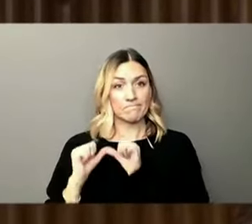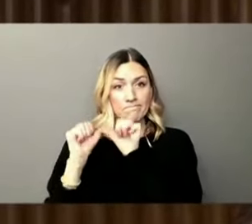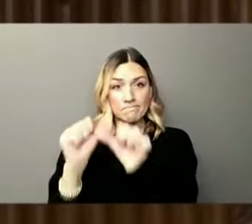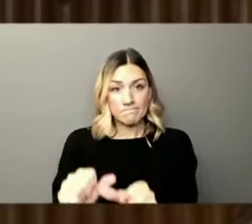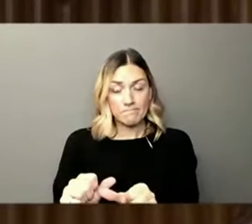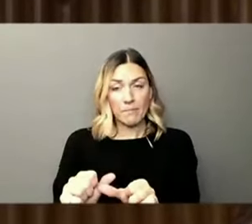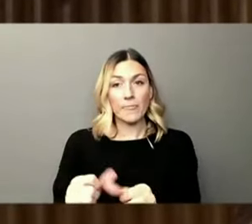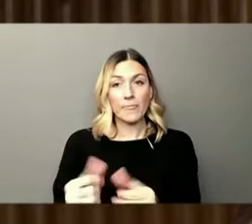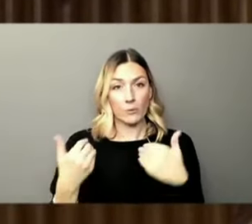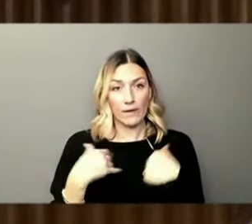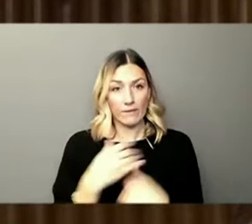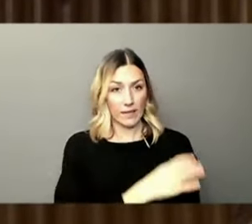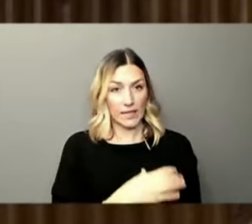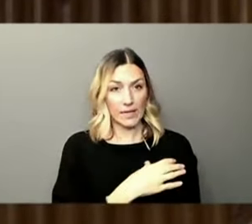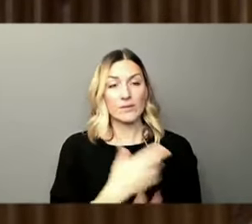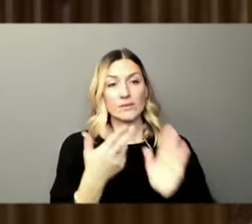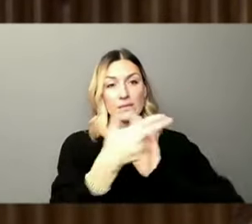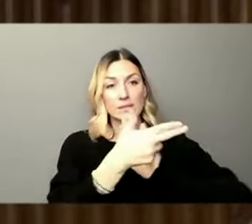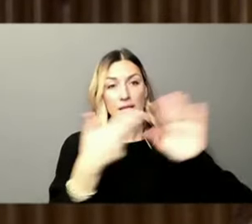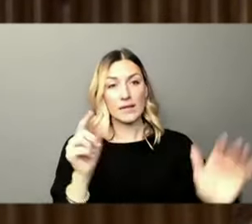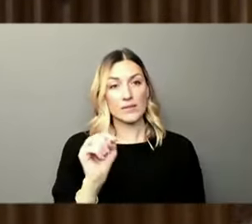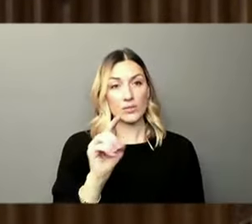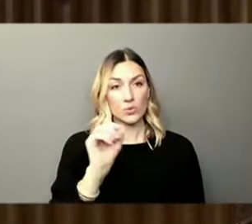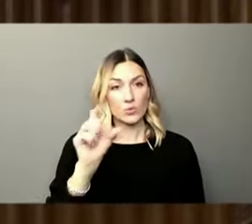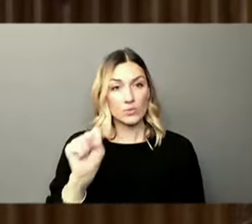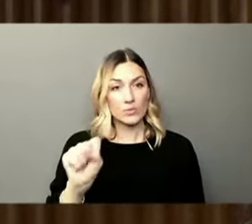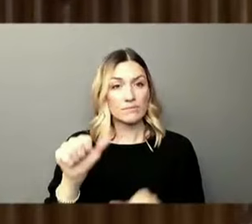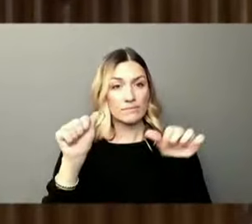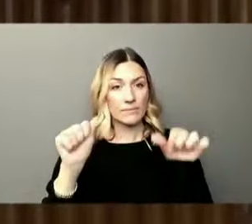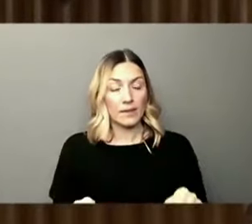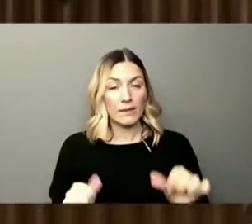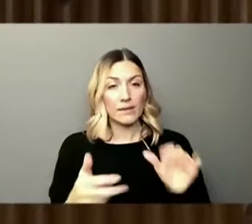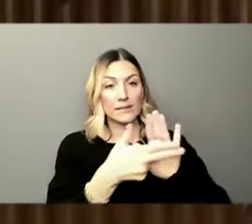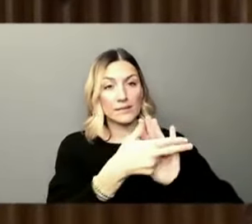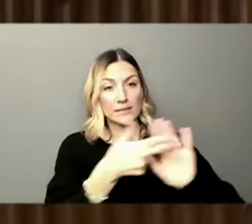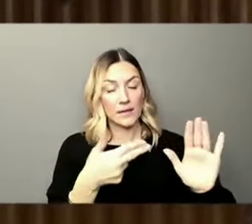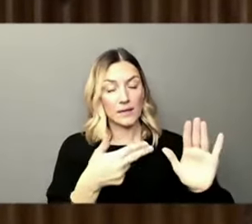clinical diagnostic tools to be able to diagnose and then